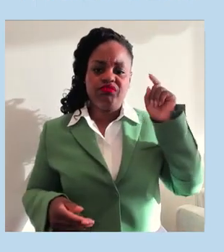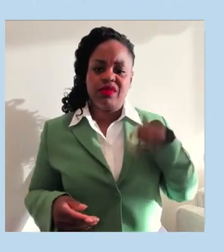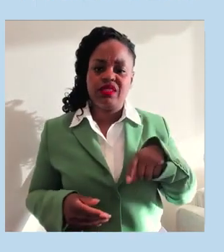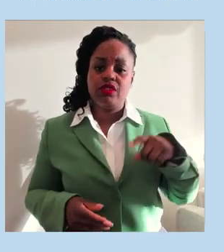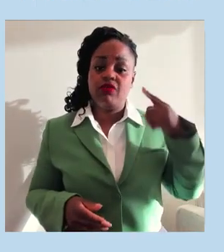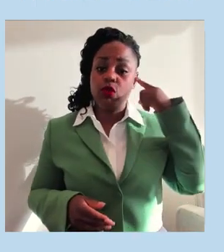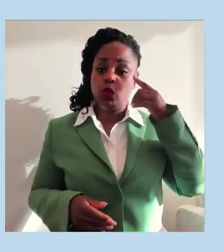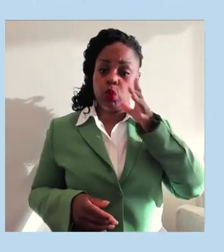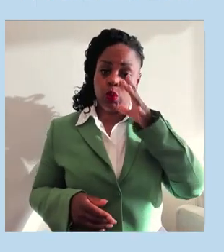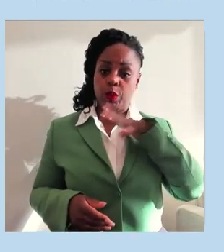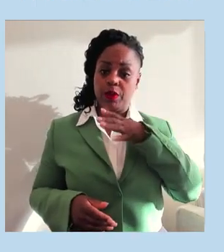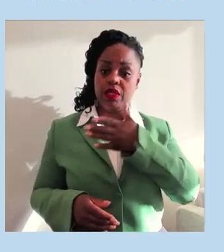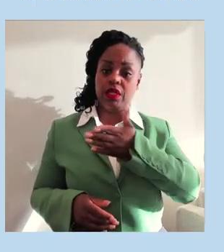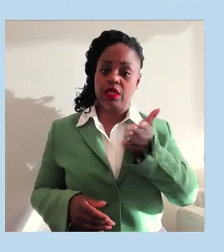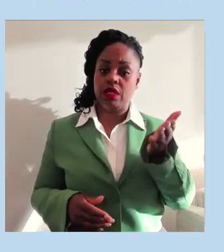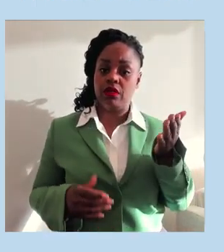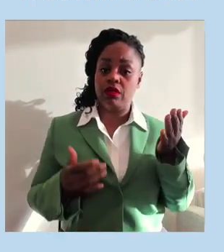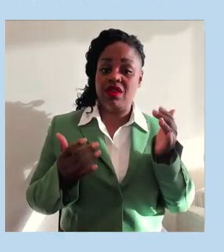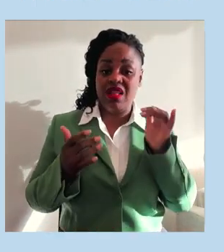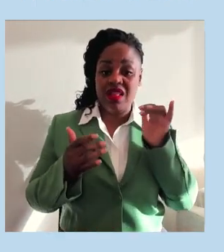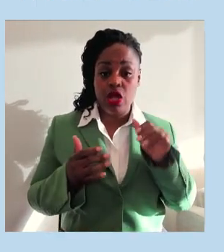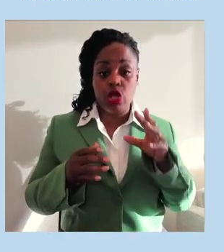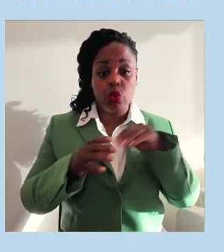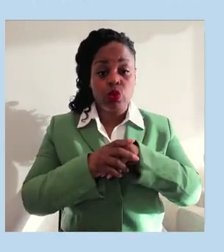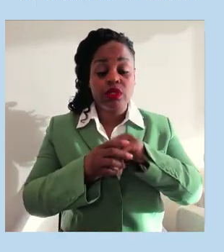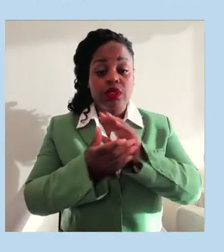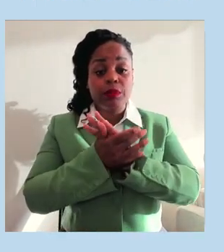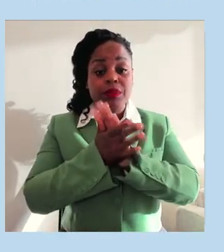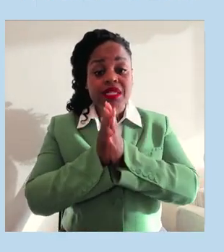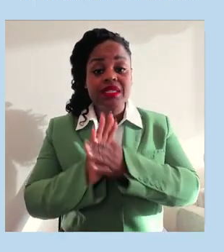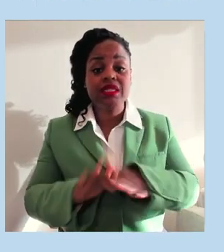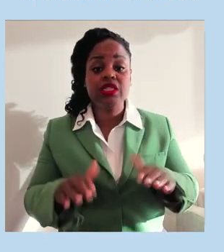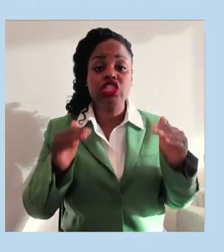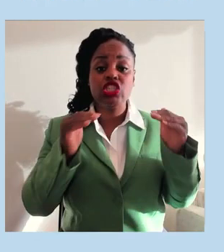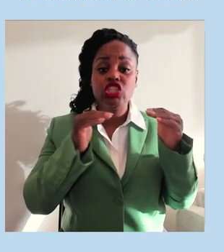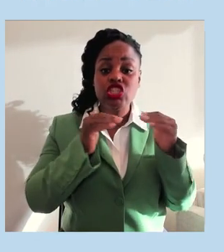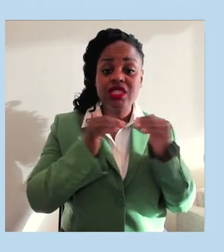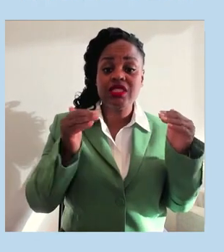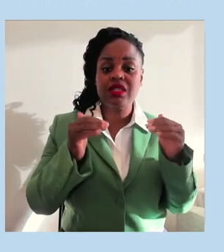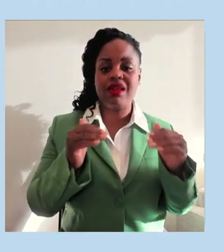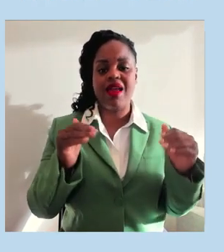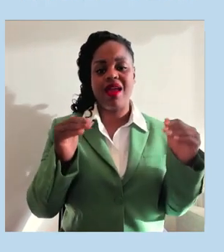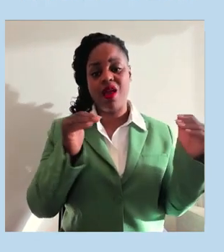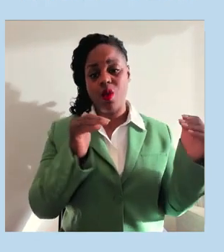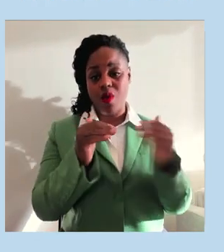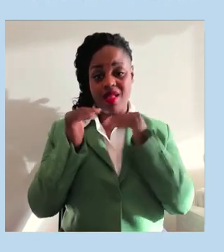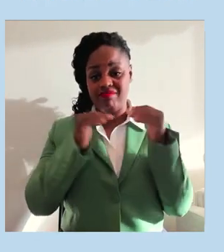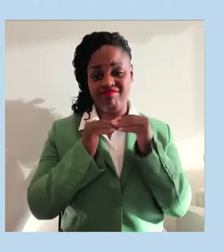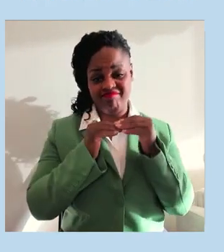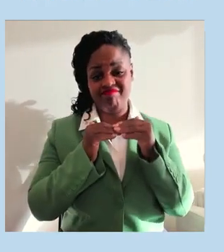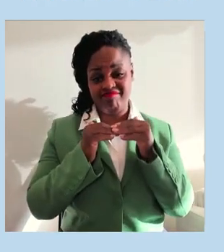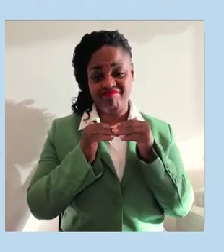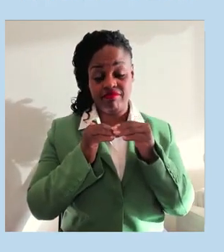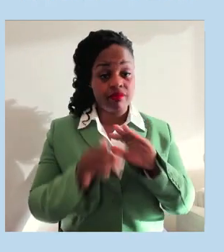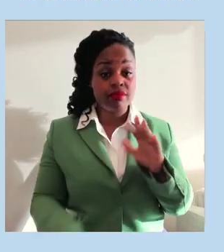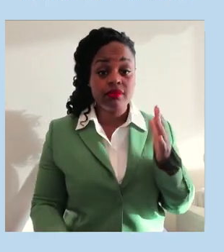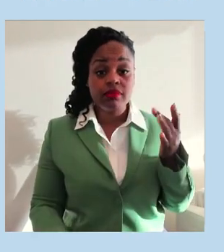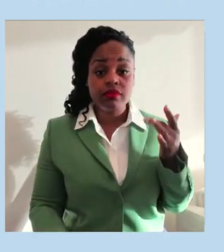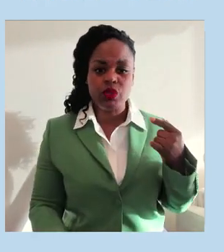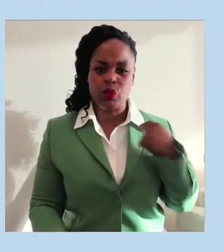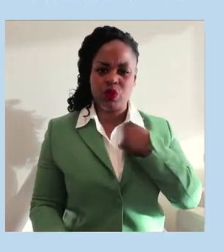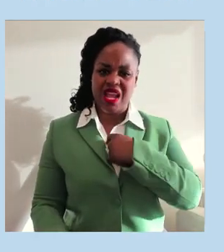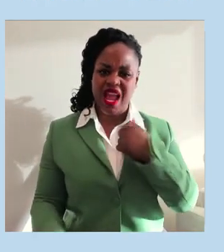equality. This is because our limited capacity and shrinking space for civil society